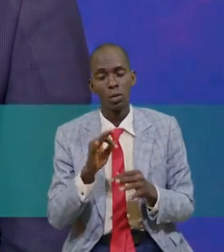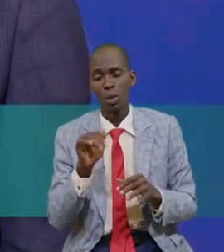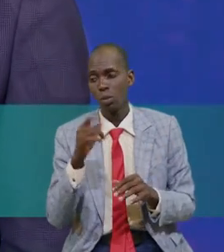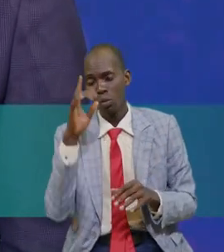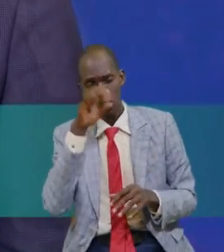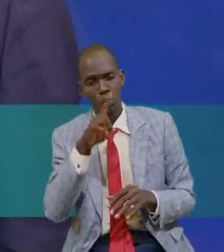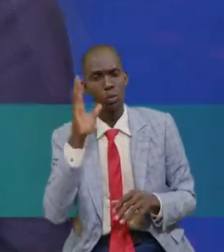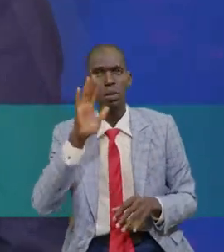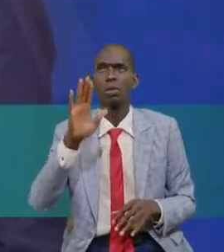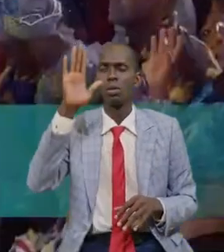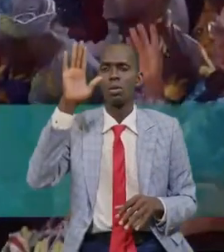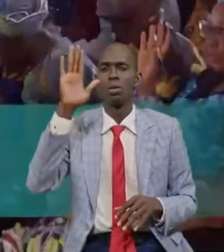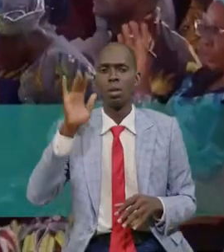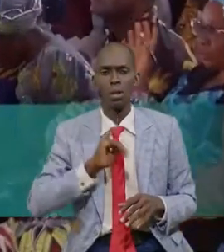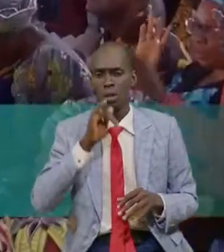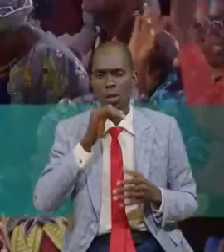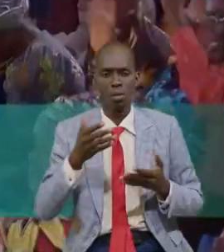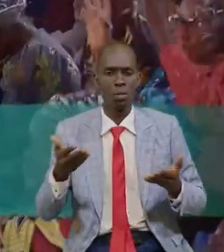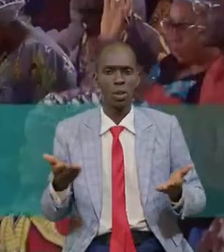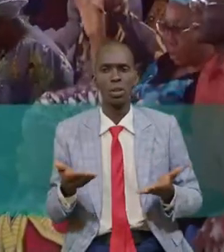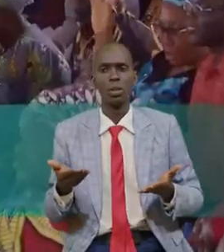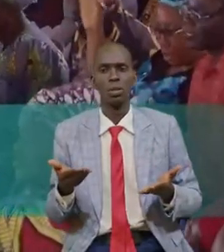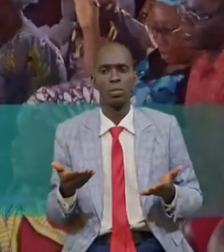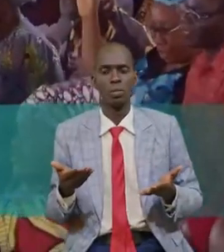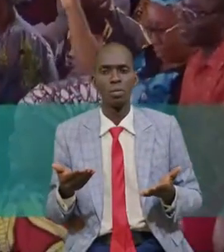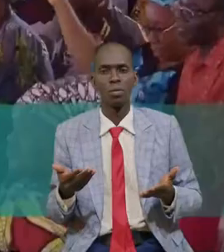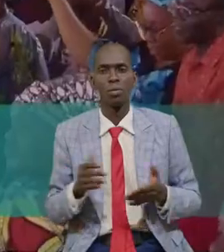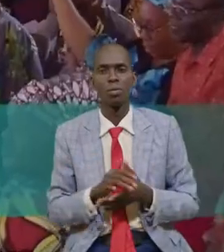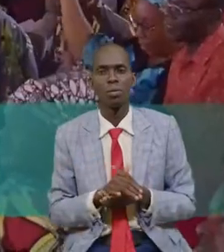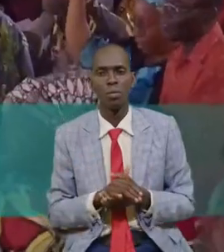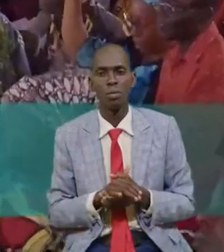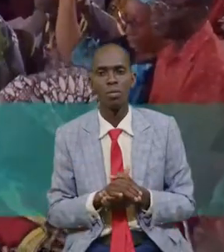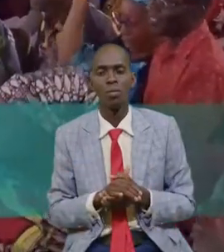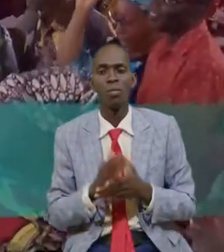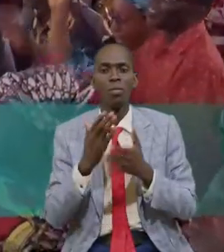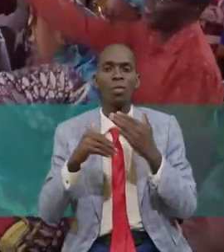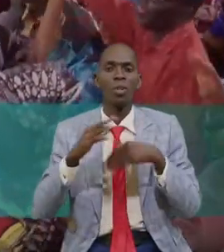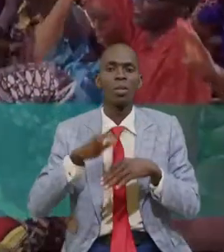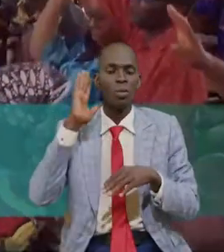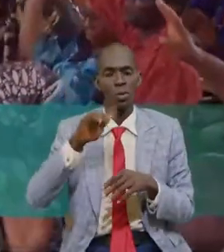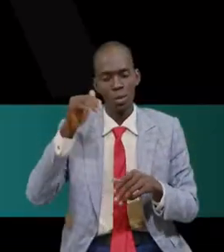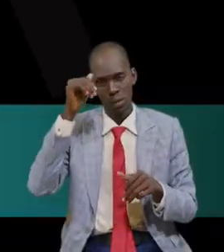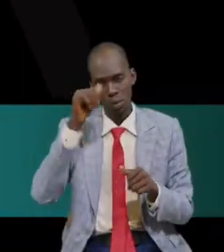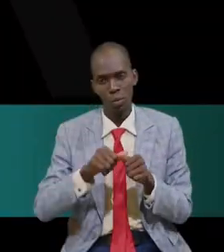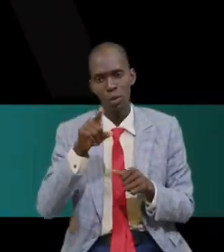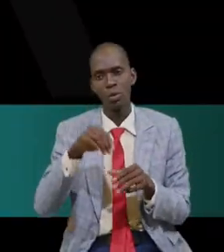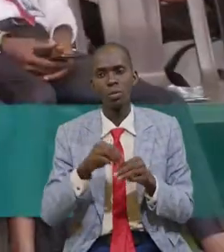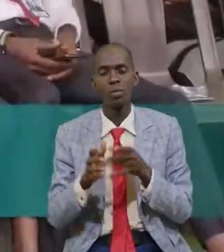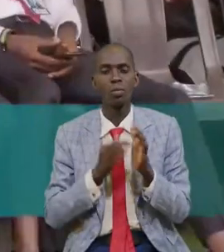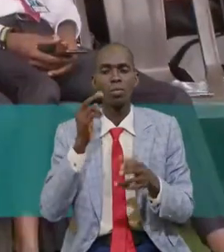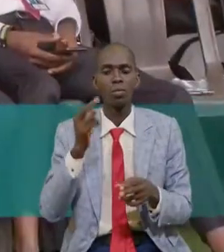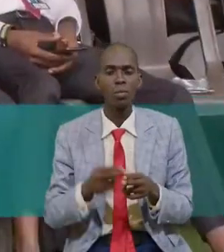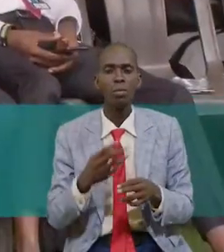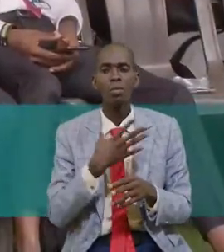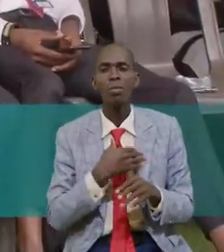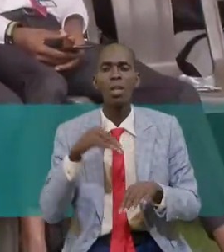You raise up your hand. I am here. Heaven will recognize you. And then at the back